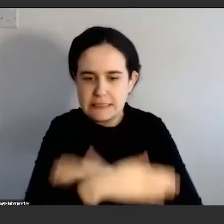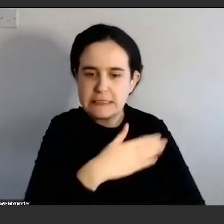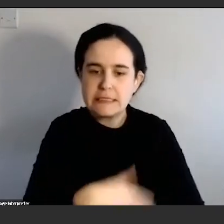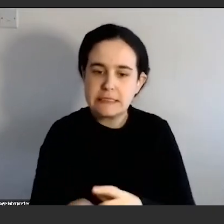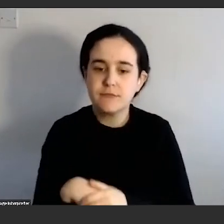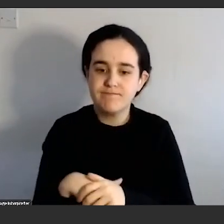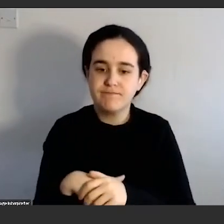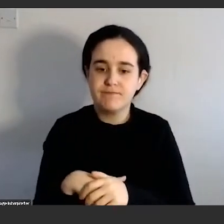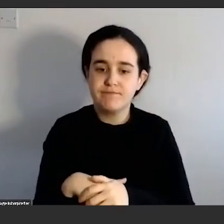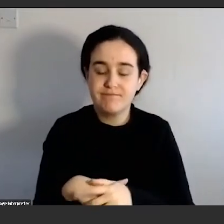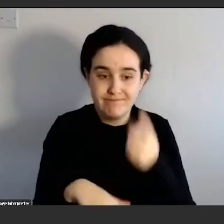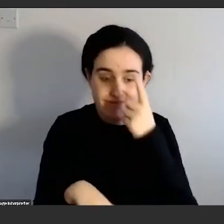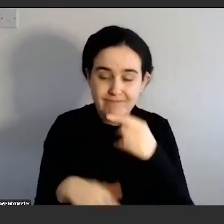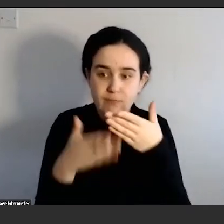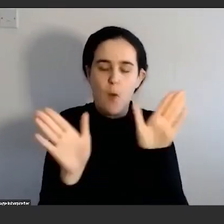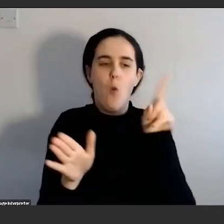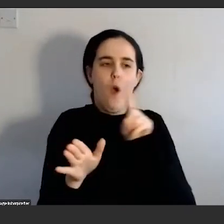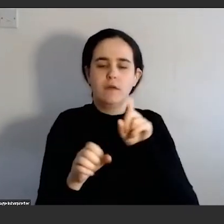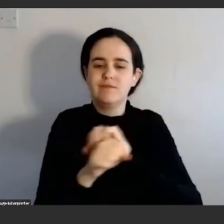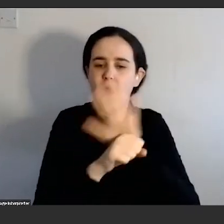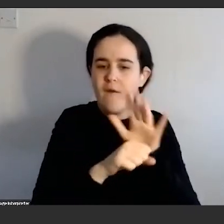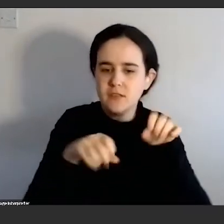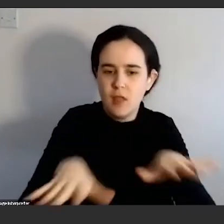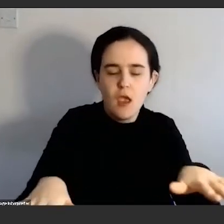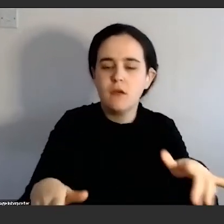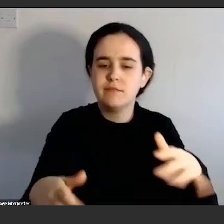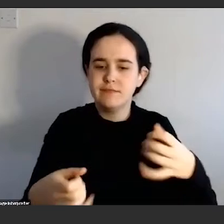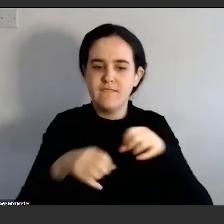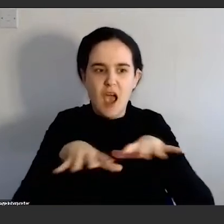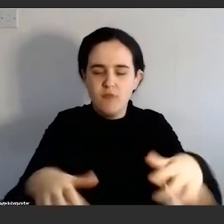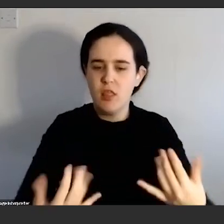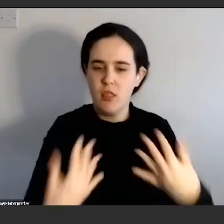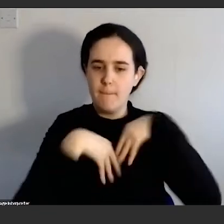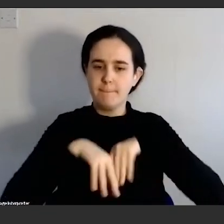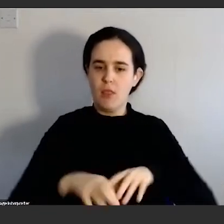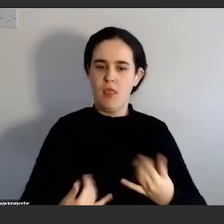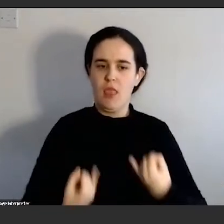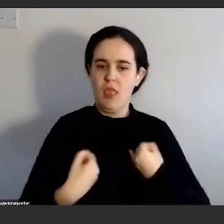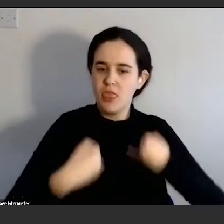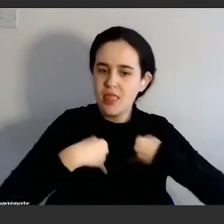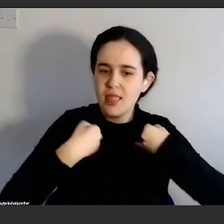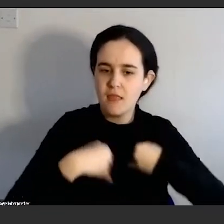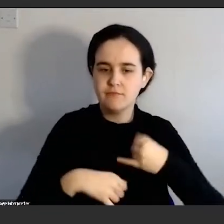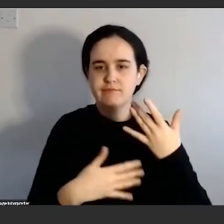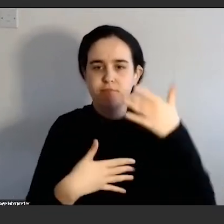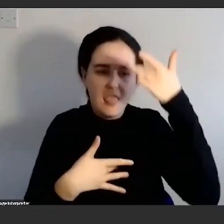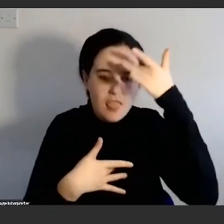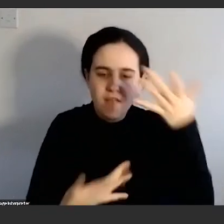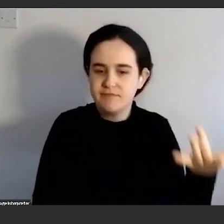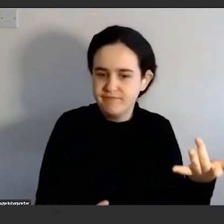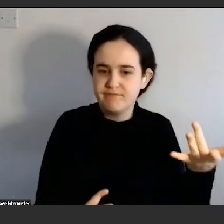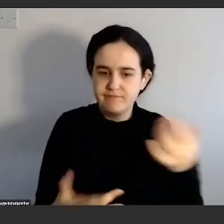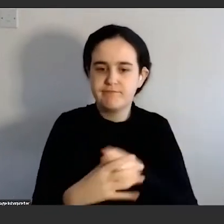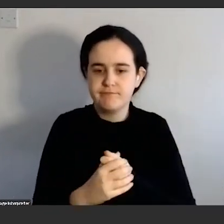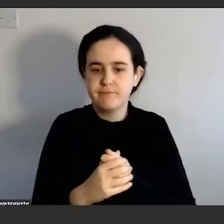have a much higher death toll, sadly, from COVID-19. And some are still denied the vaccinations they need. Now, I live